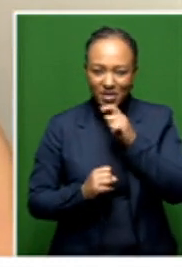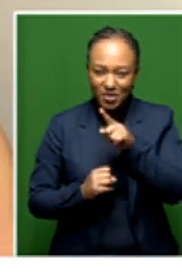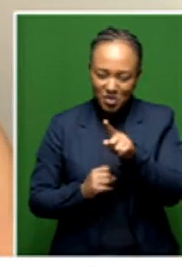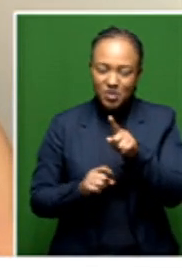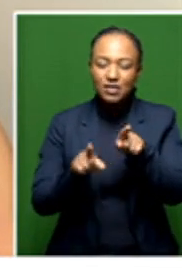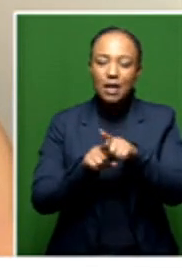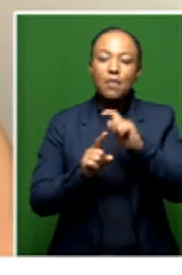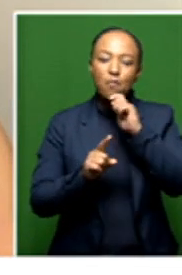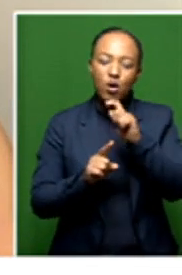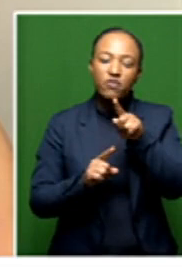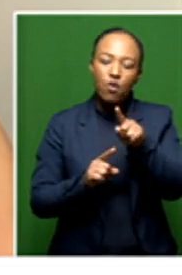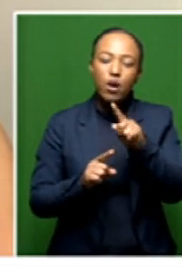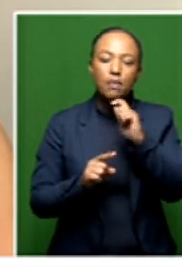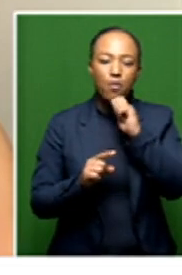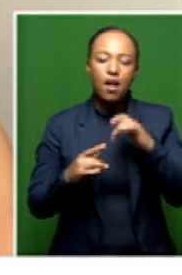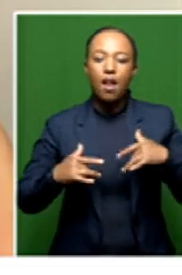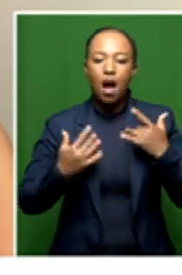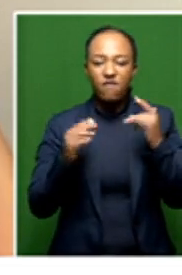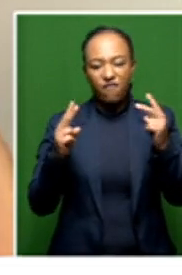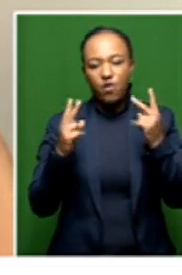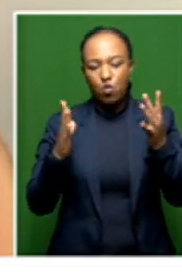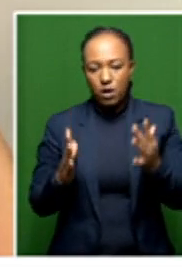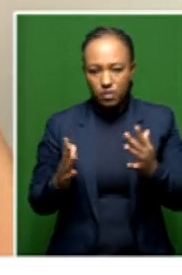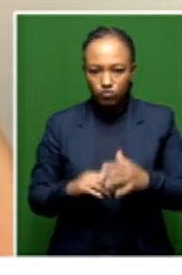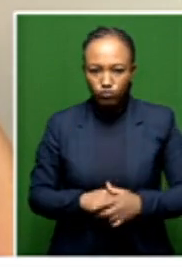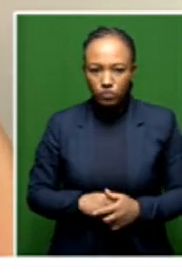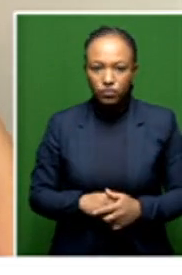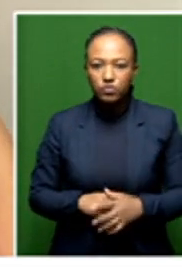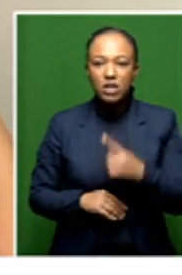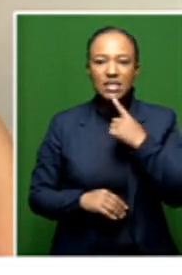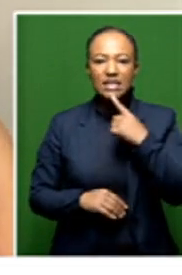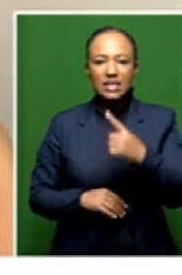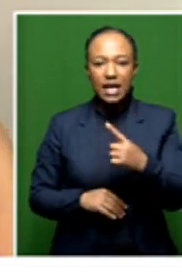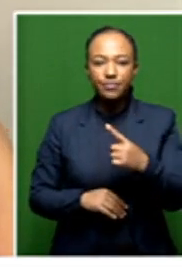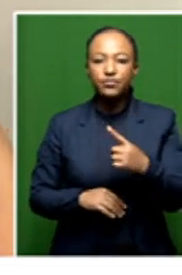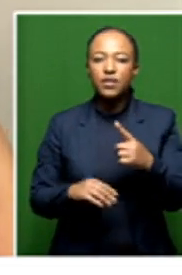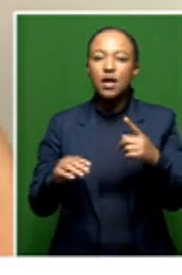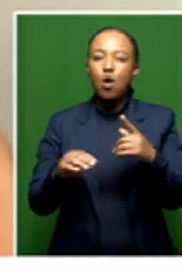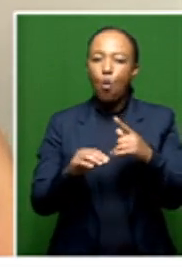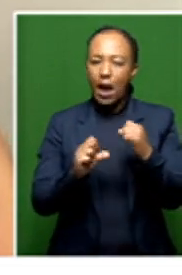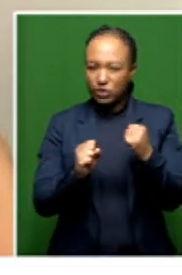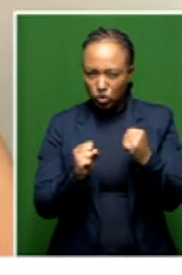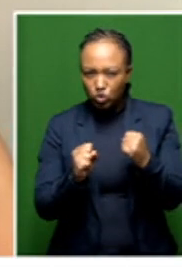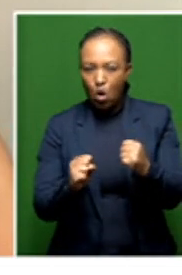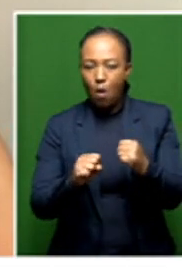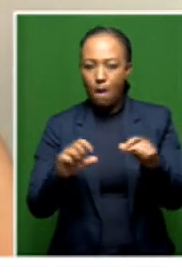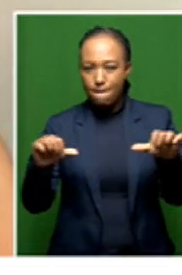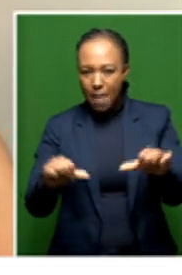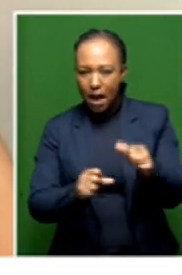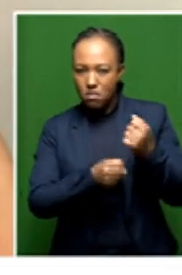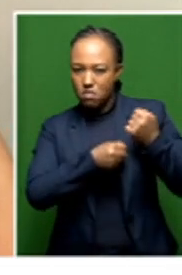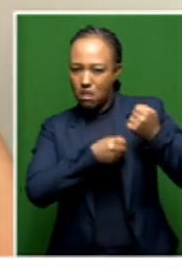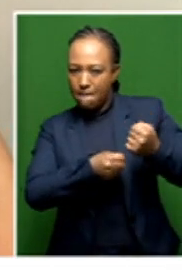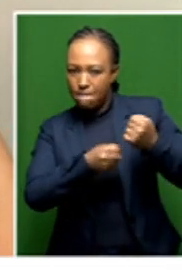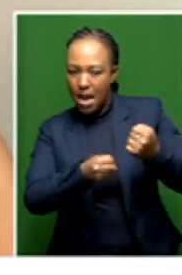Live viewers. Let's start by unpacking that theme, deepen the back to basics campaign, consolidate the struggle